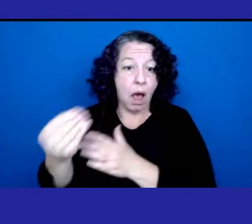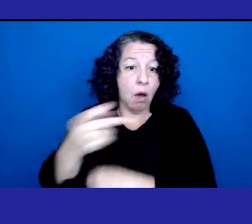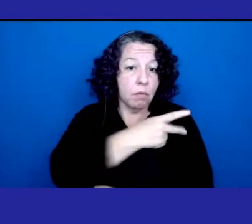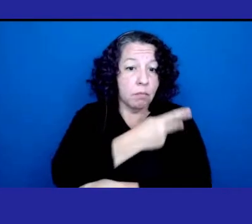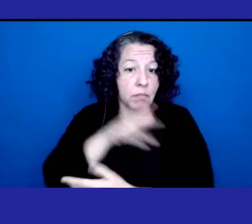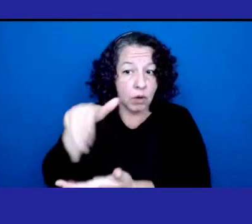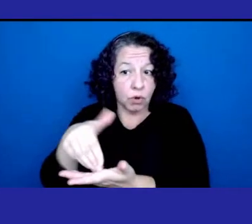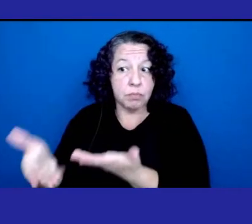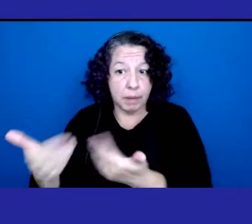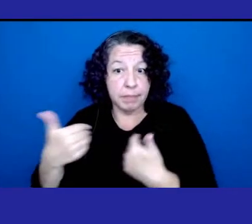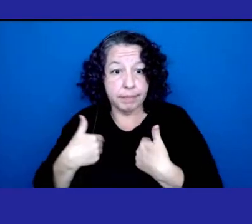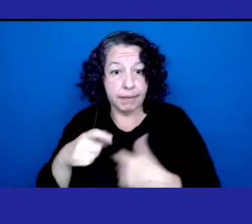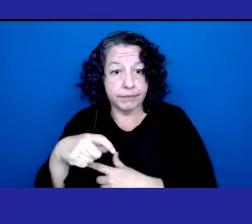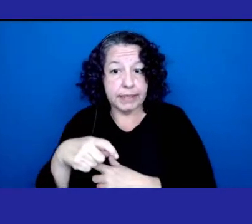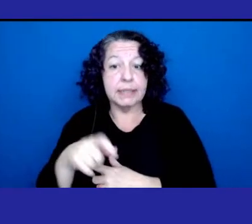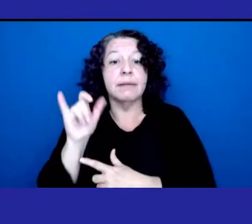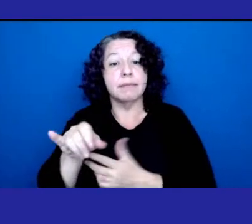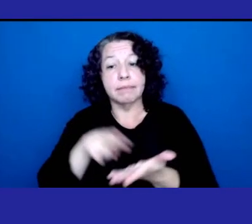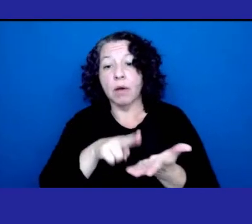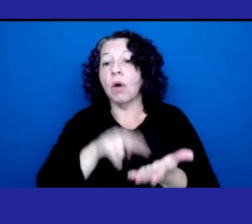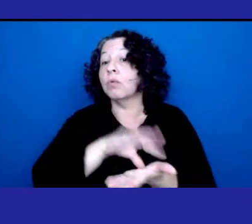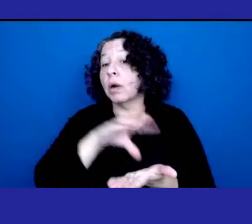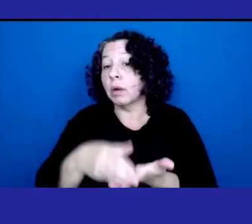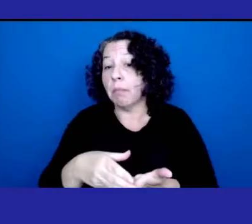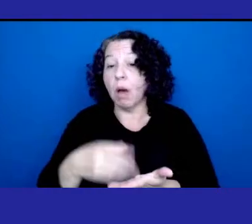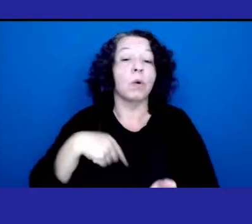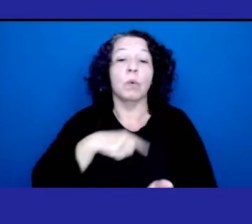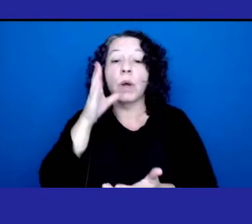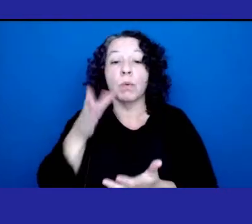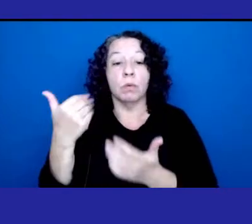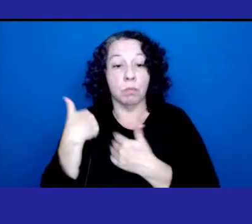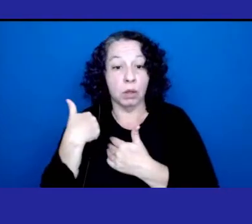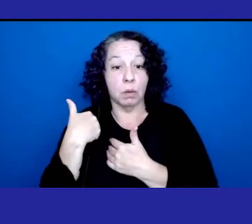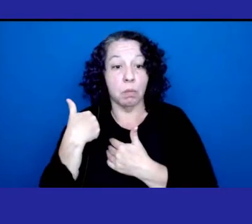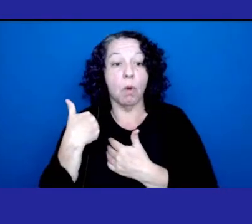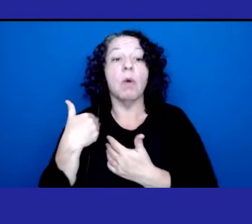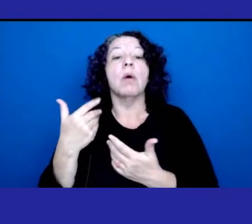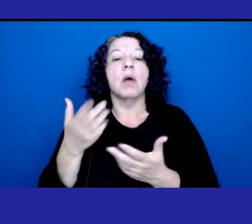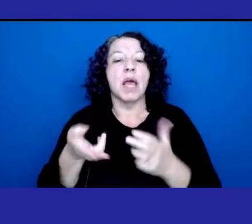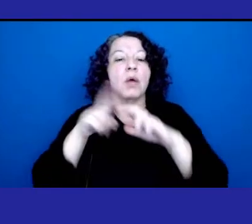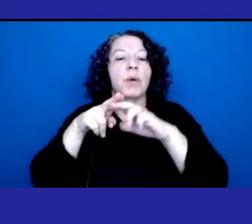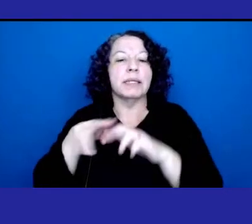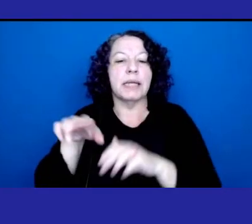need, that contract amount that we would be responsible for would go up to